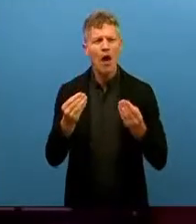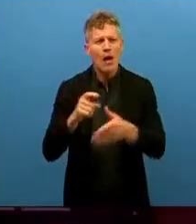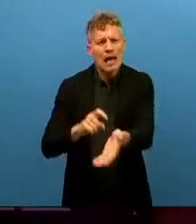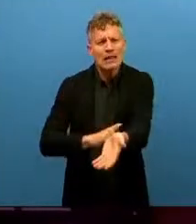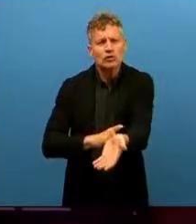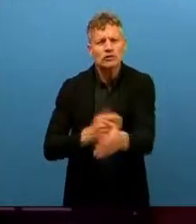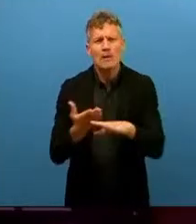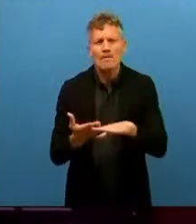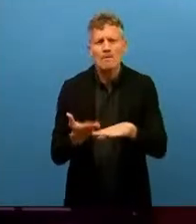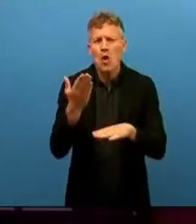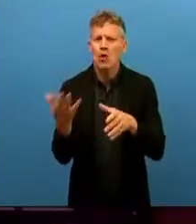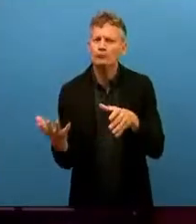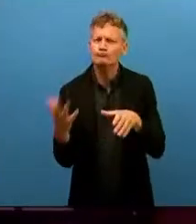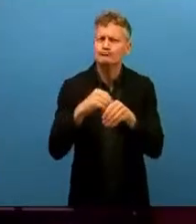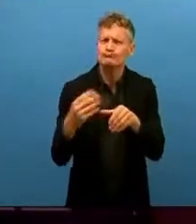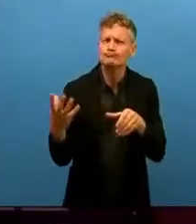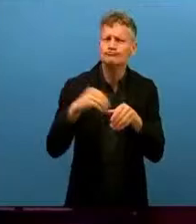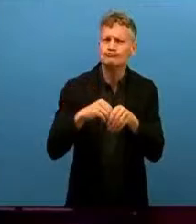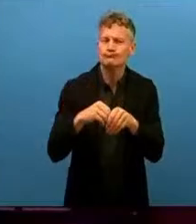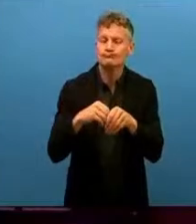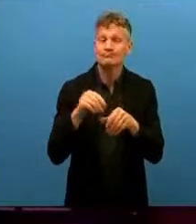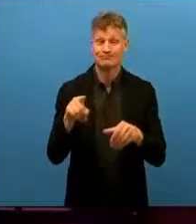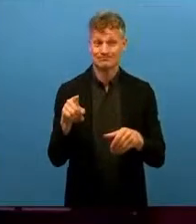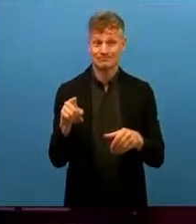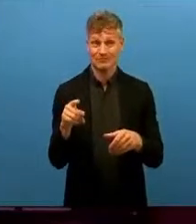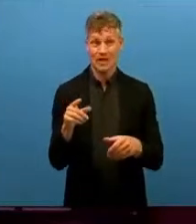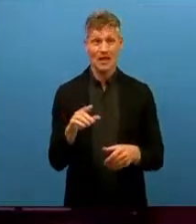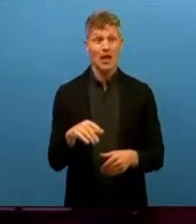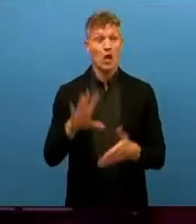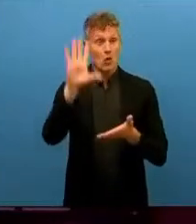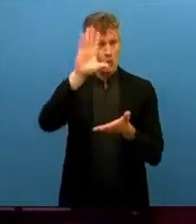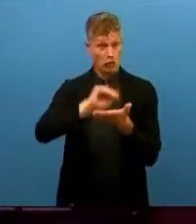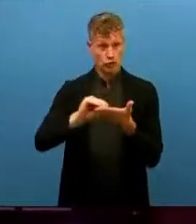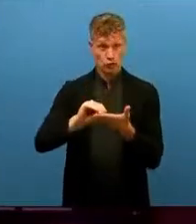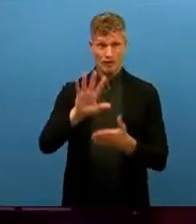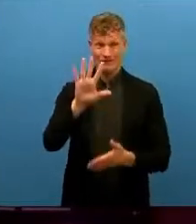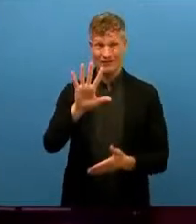through resolutions 54/12 and